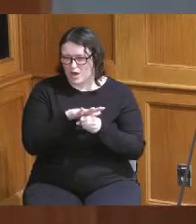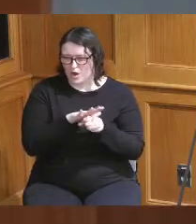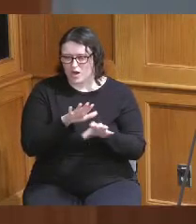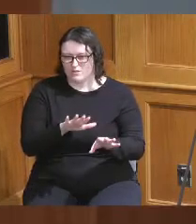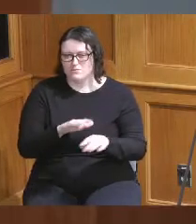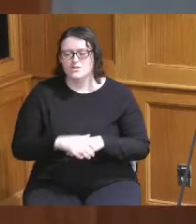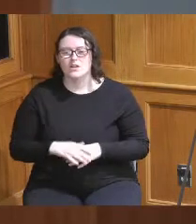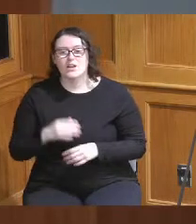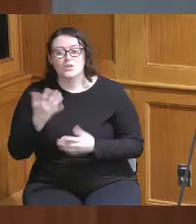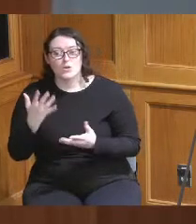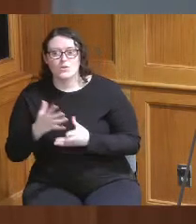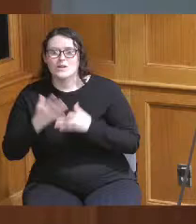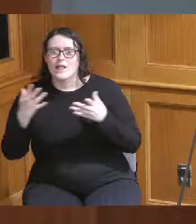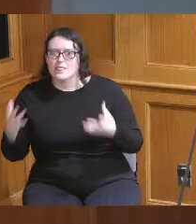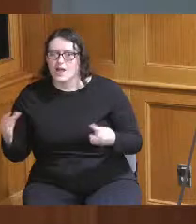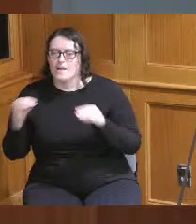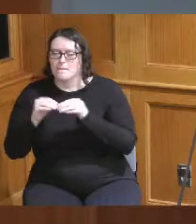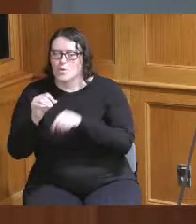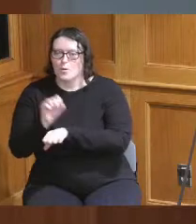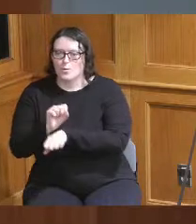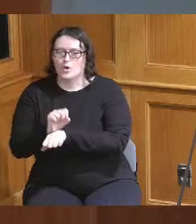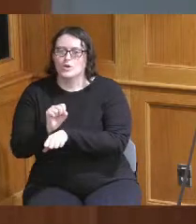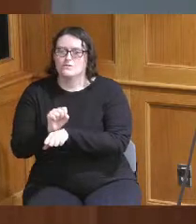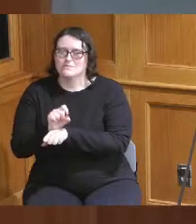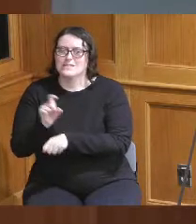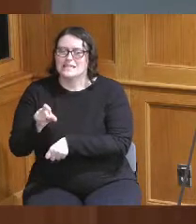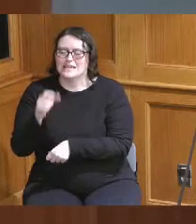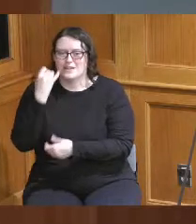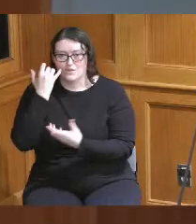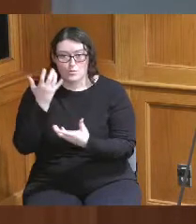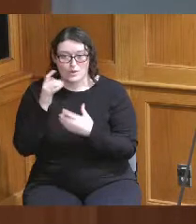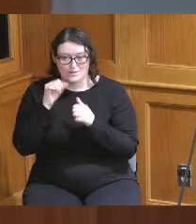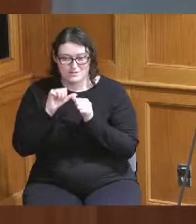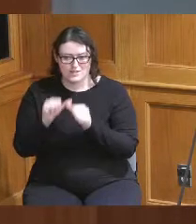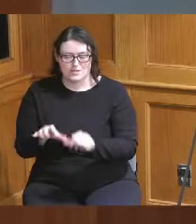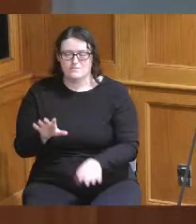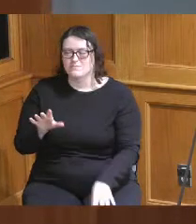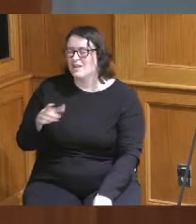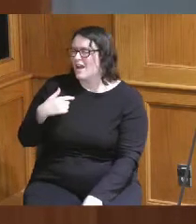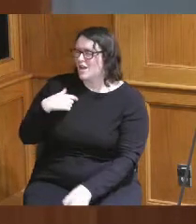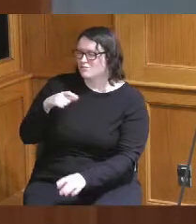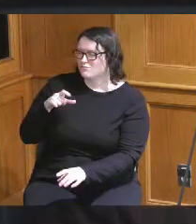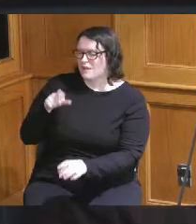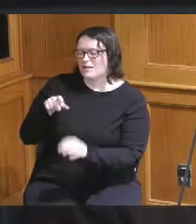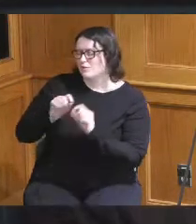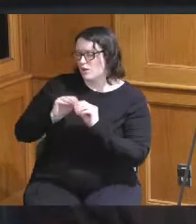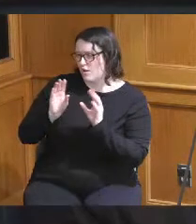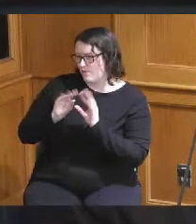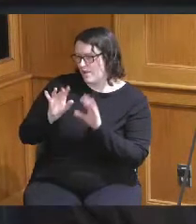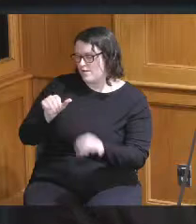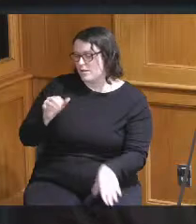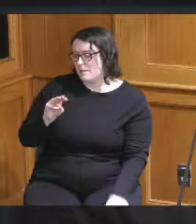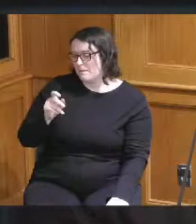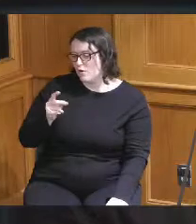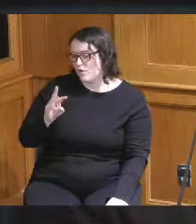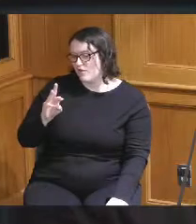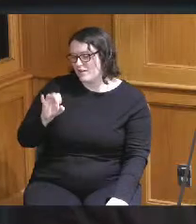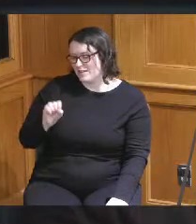wanted us to continue on on that path. And I should have framed this. So basically, the impervious surface fee